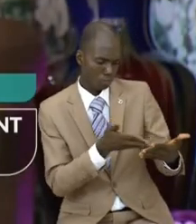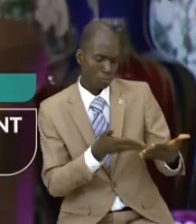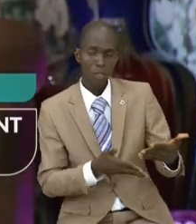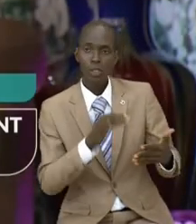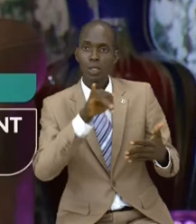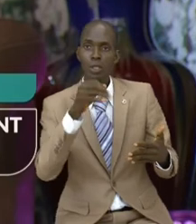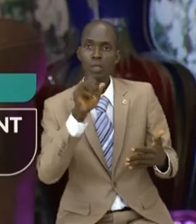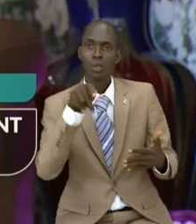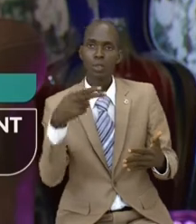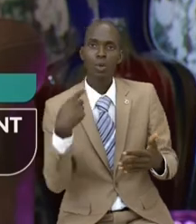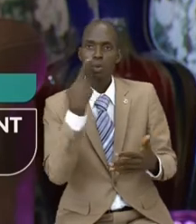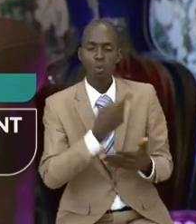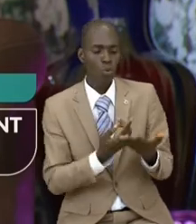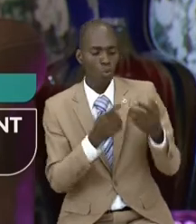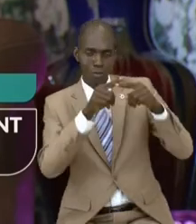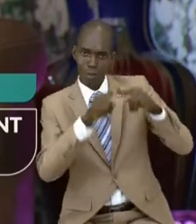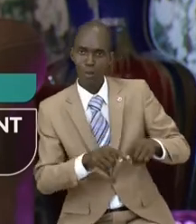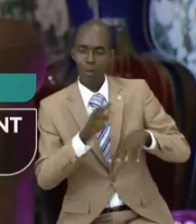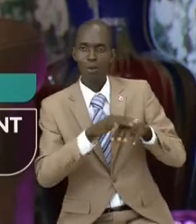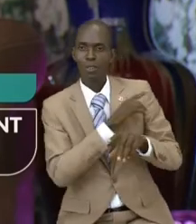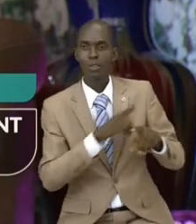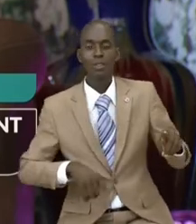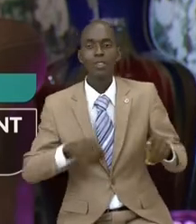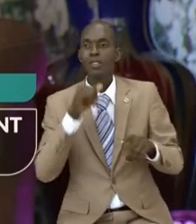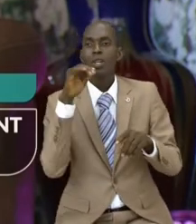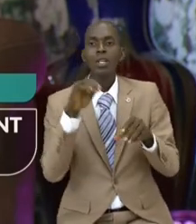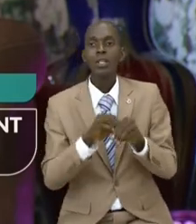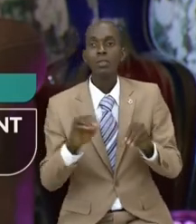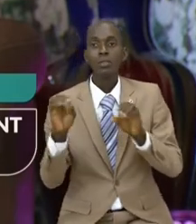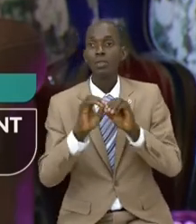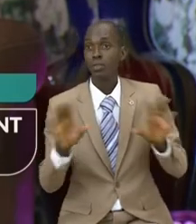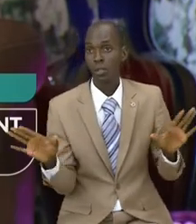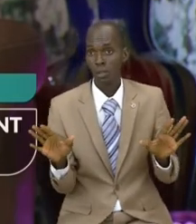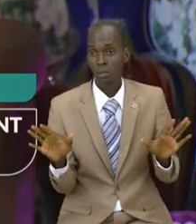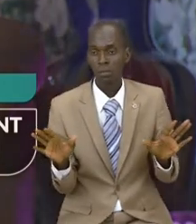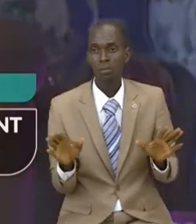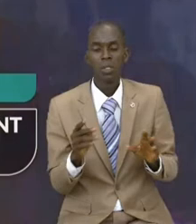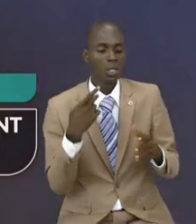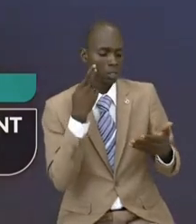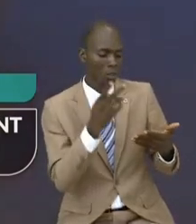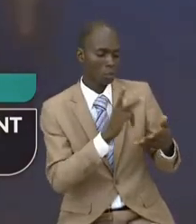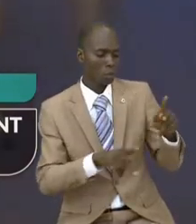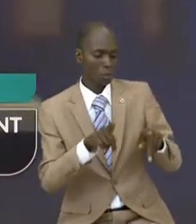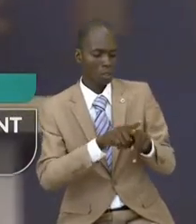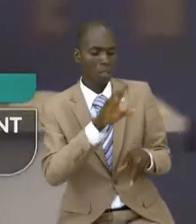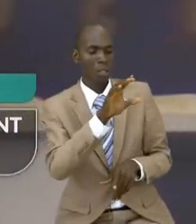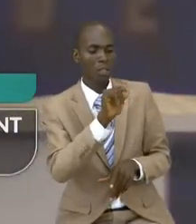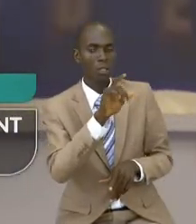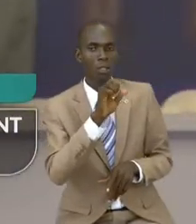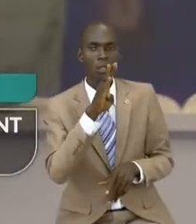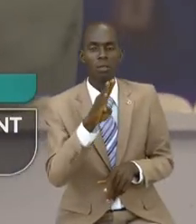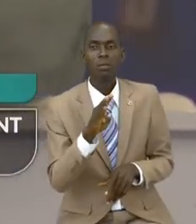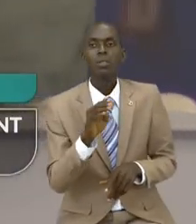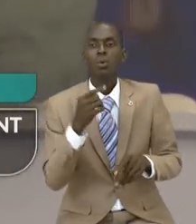waited on the Lord, not in idleness. And I see people like Caleb who waited on the